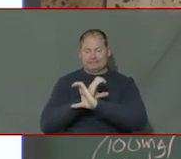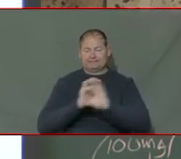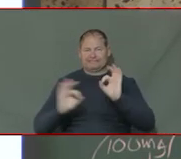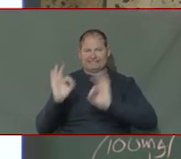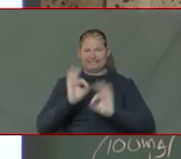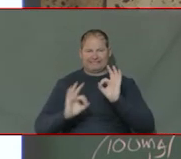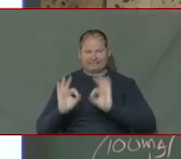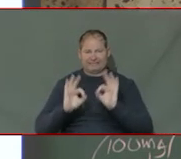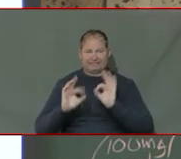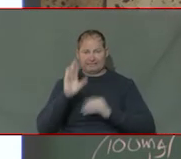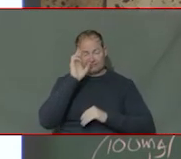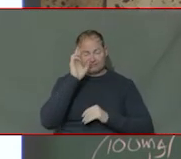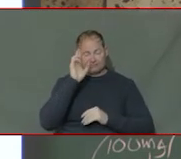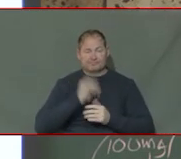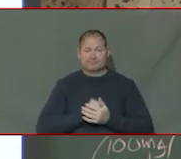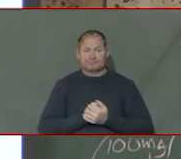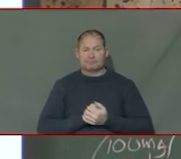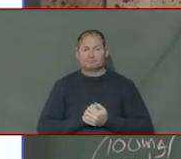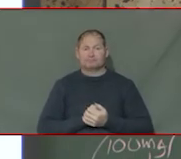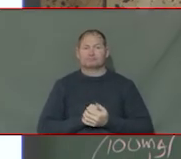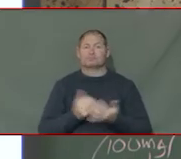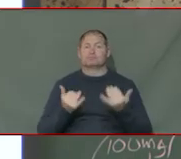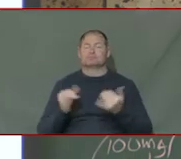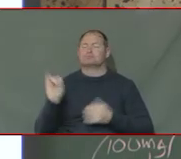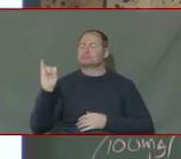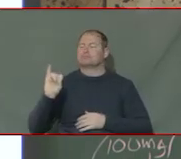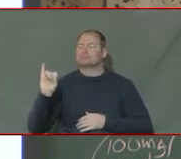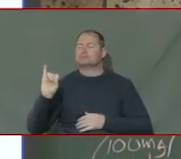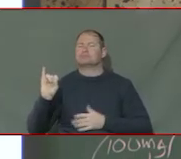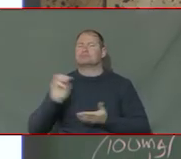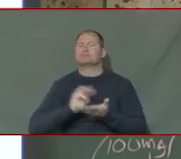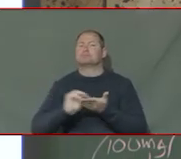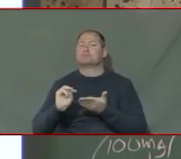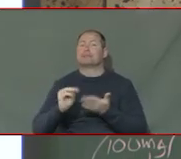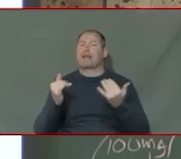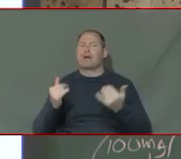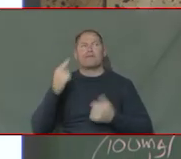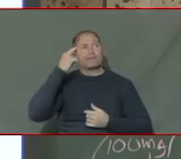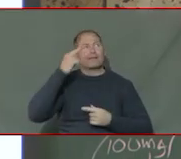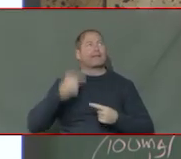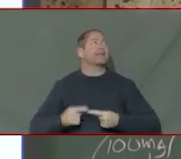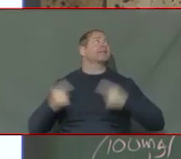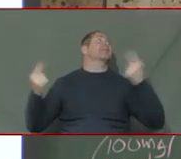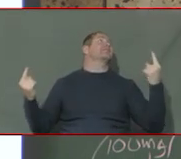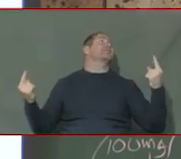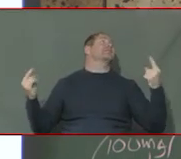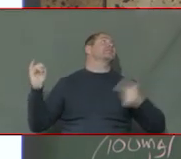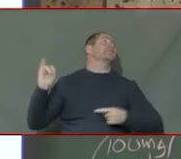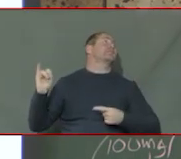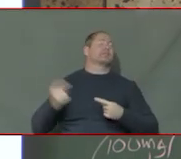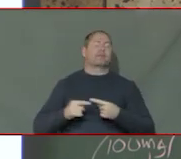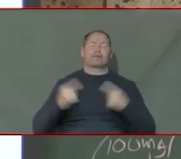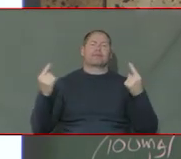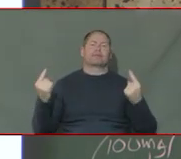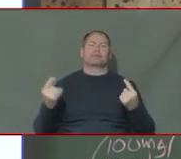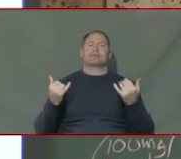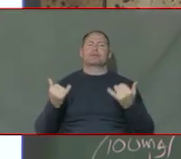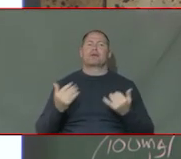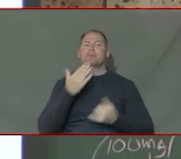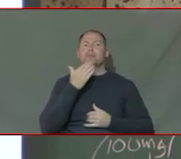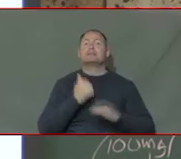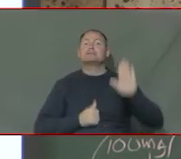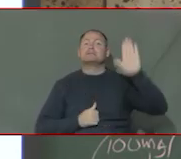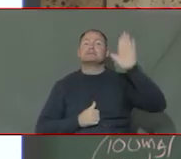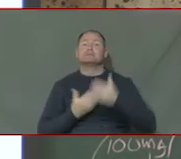Remember the message of insulin? So now think opposite. I want you to raise your hand and share with all the